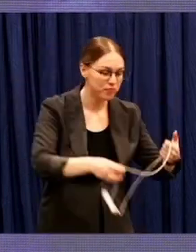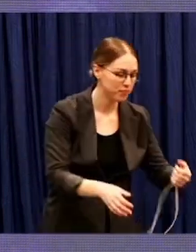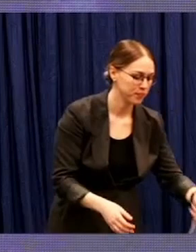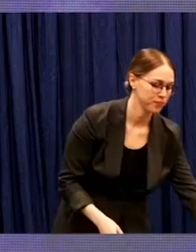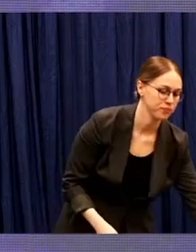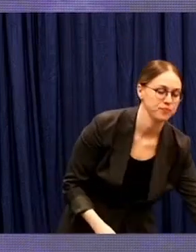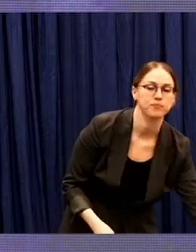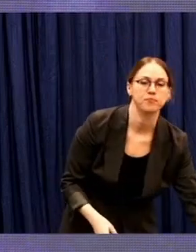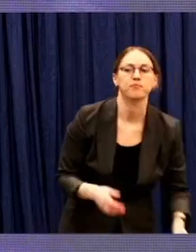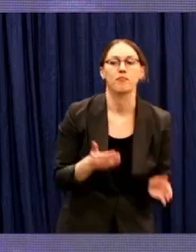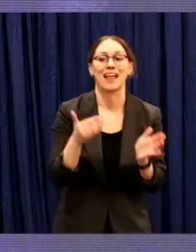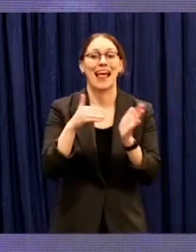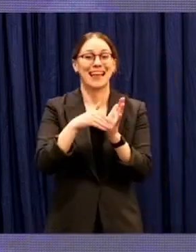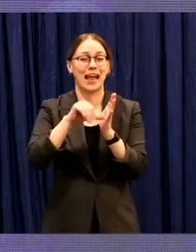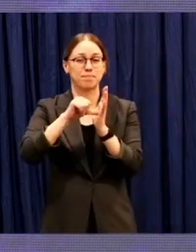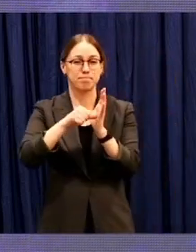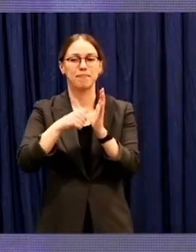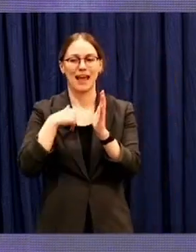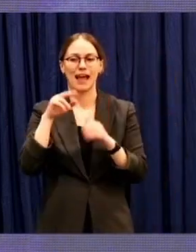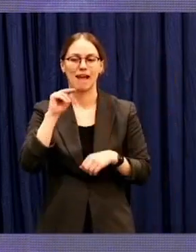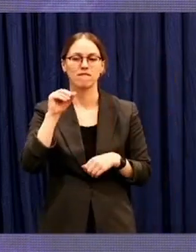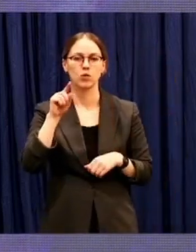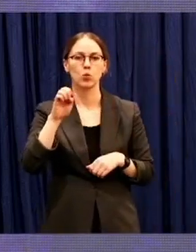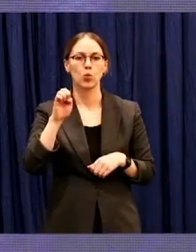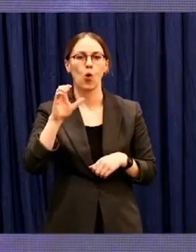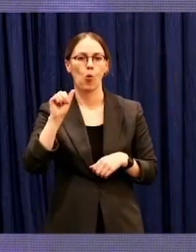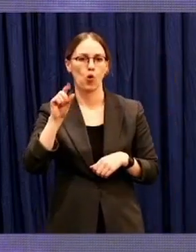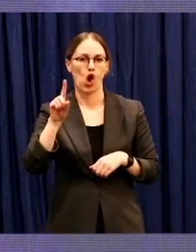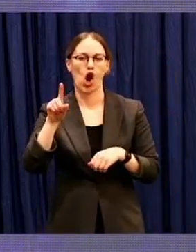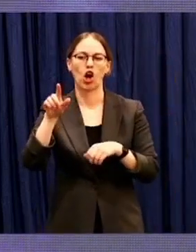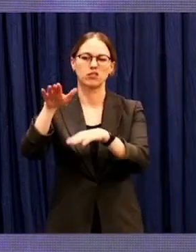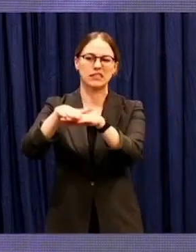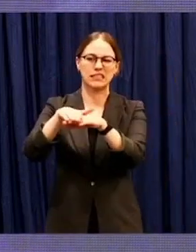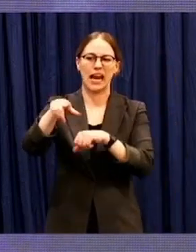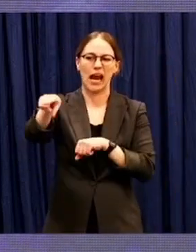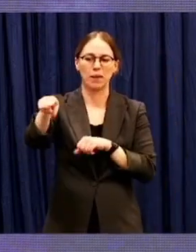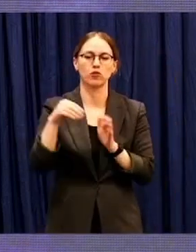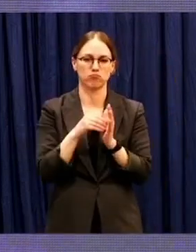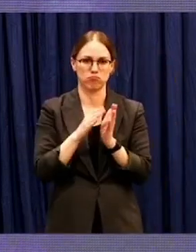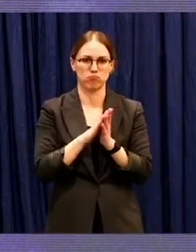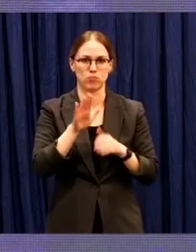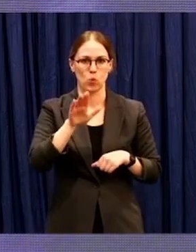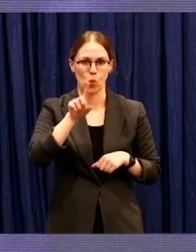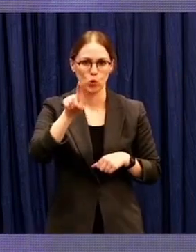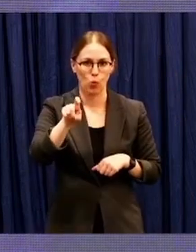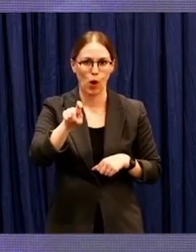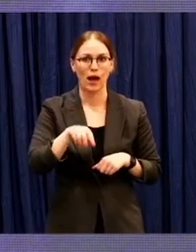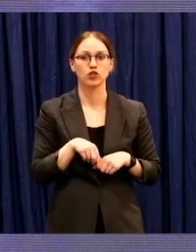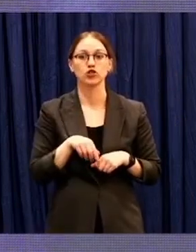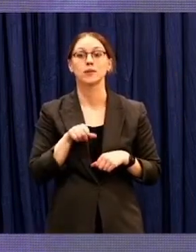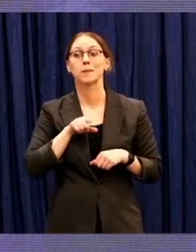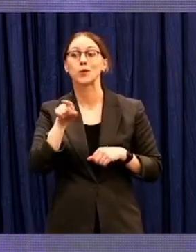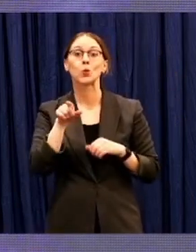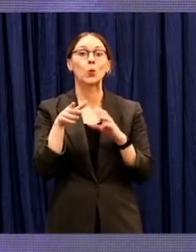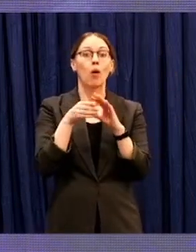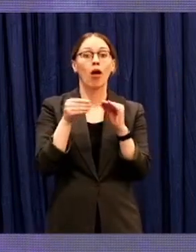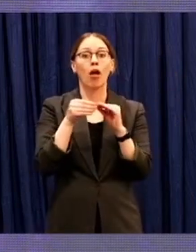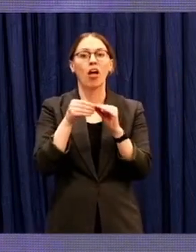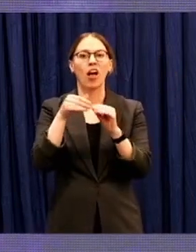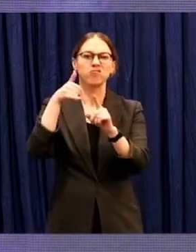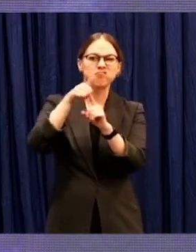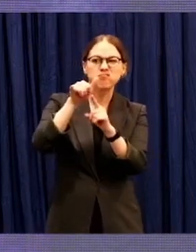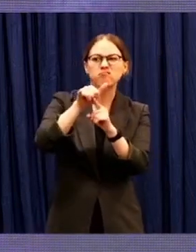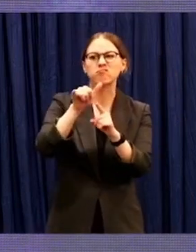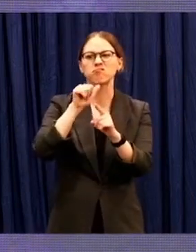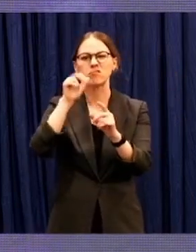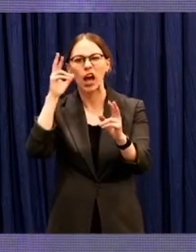note cards that will be going around. Inappropriate, inflammatory, or disrespectful behavior or language will not be tolerated.